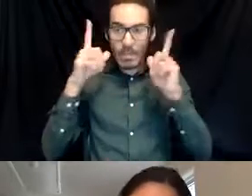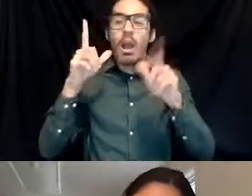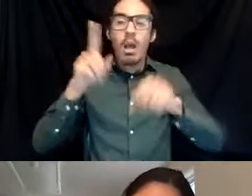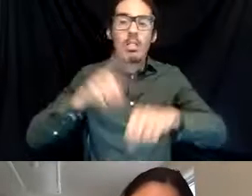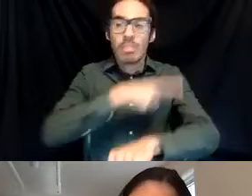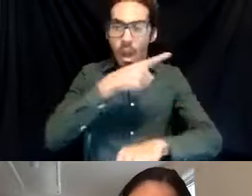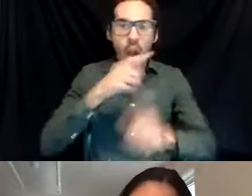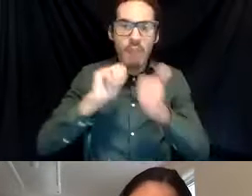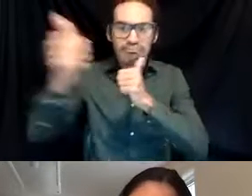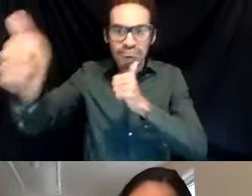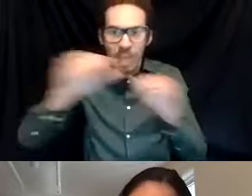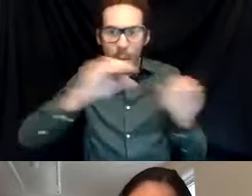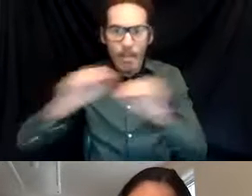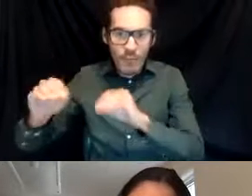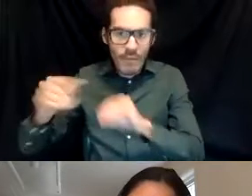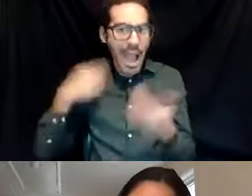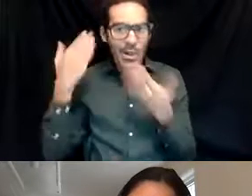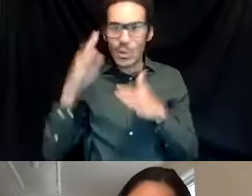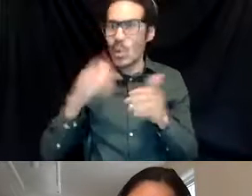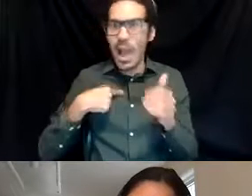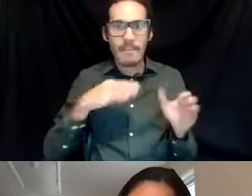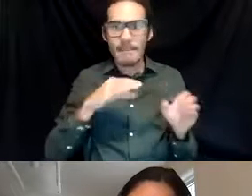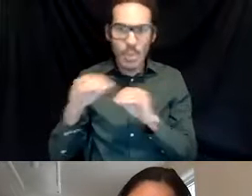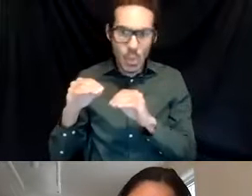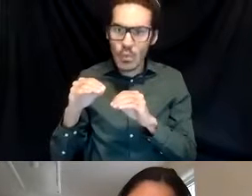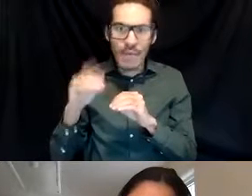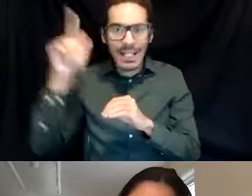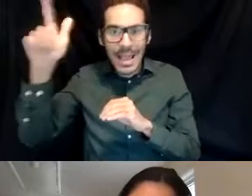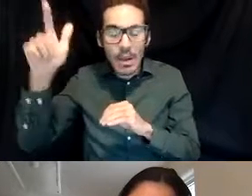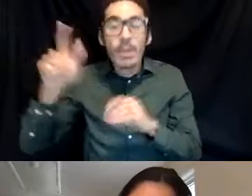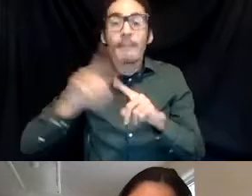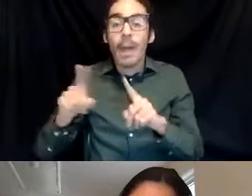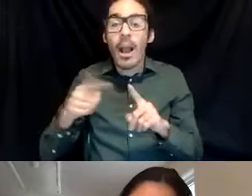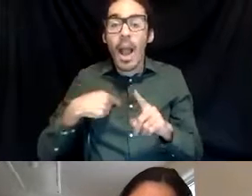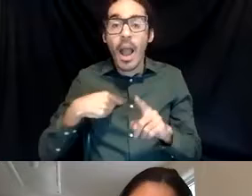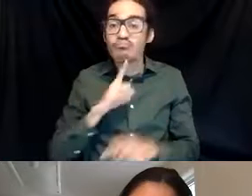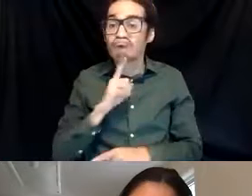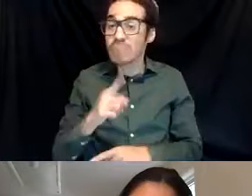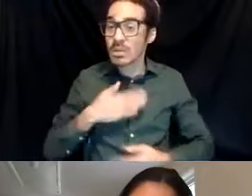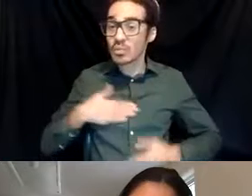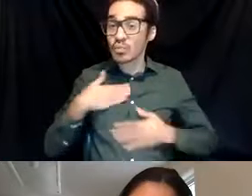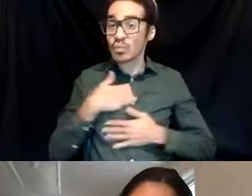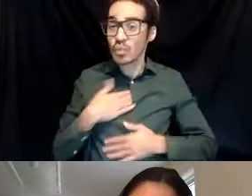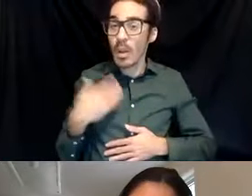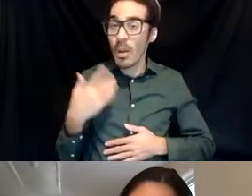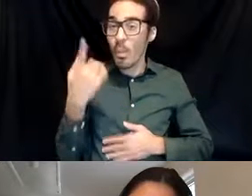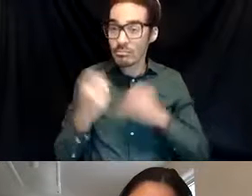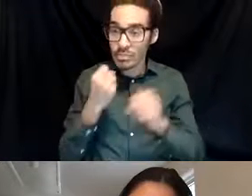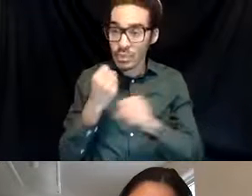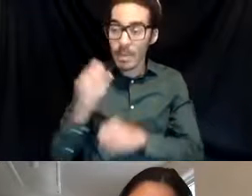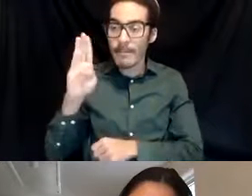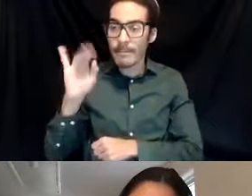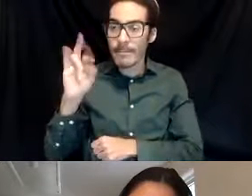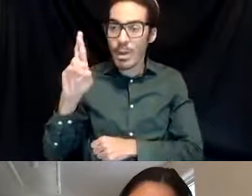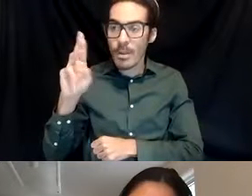that I had ever made. I didn't know I was going to move much further at some other point. But I really enjoyed my year in Birmingham, and it was my